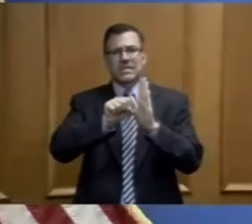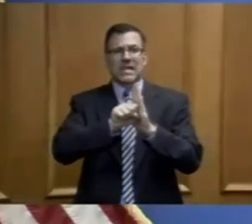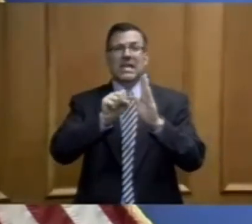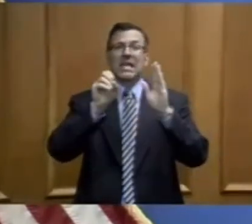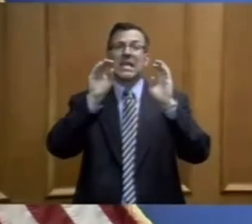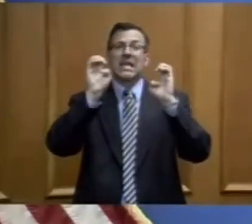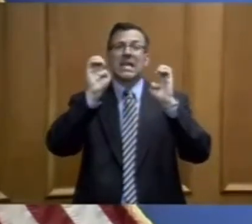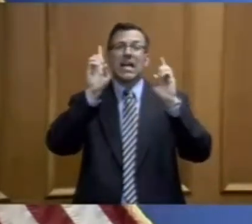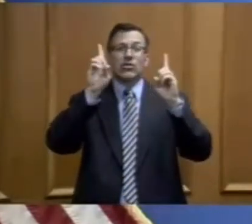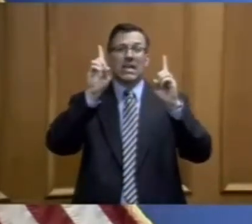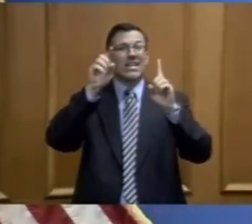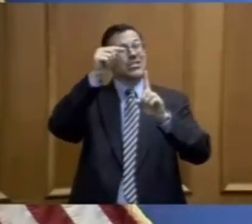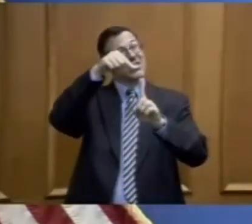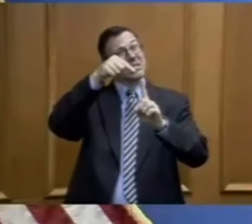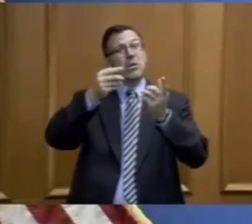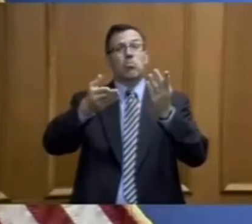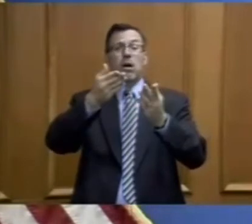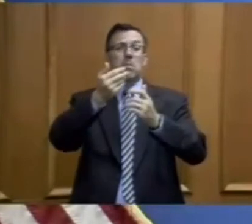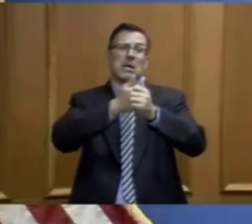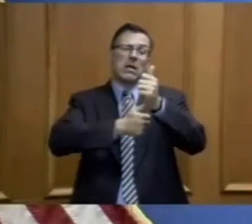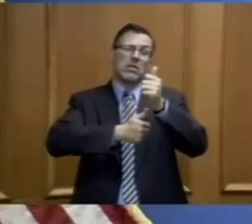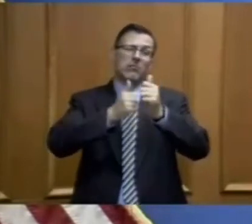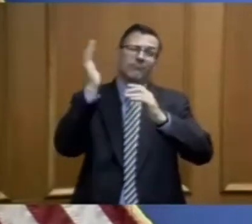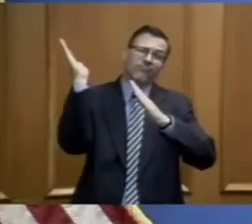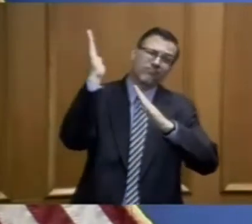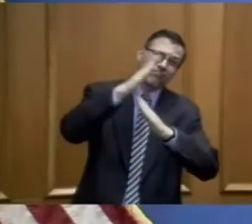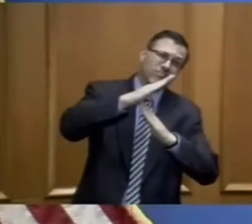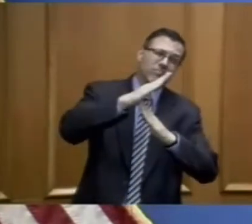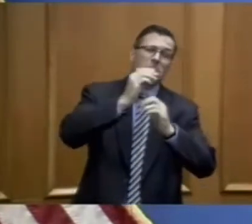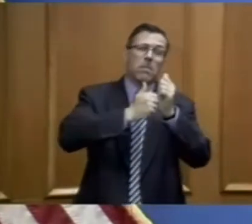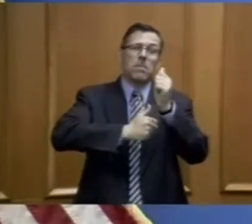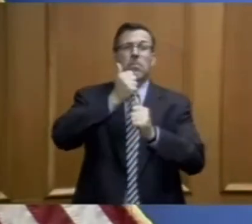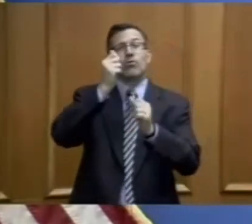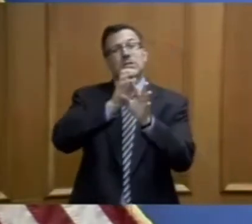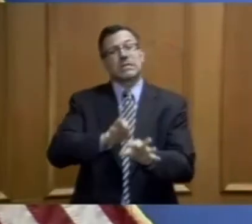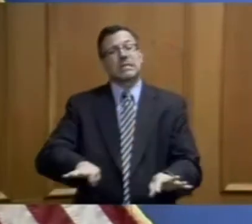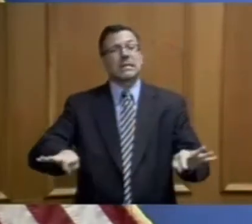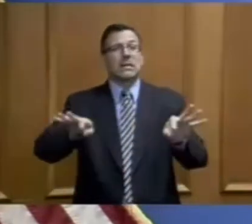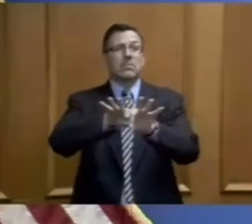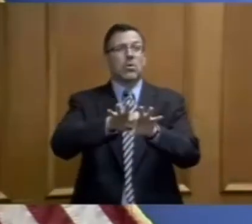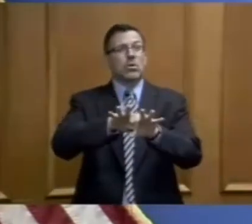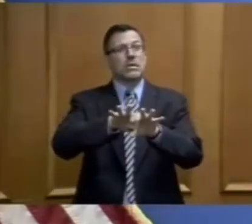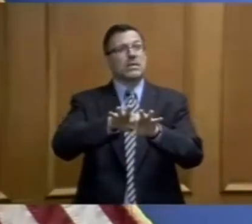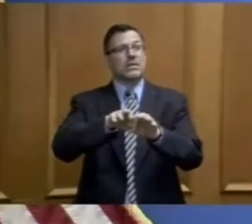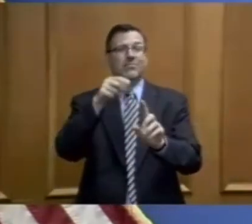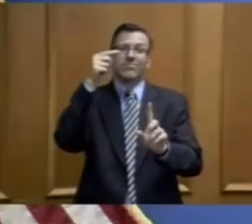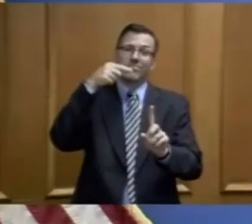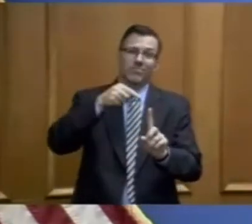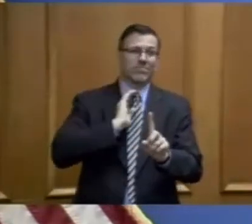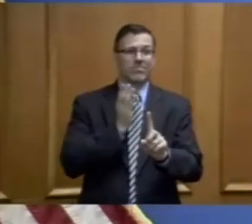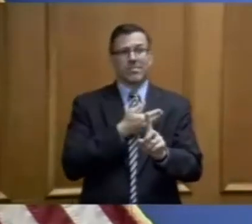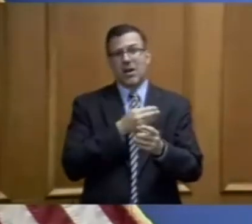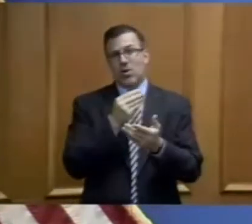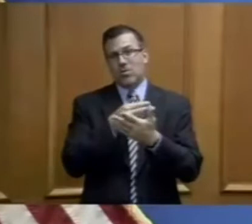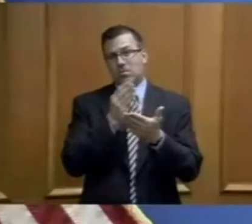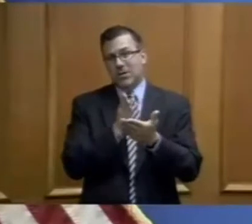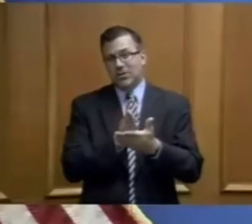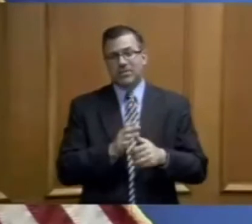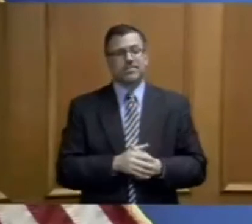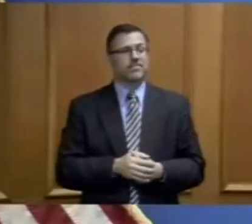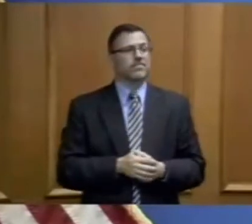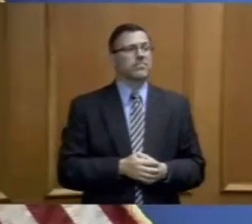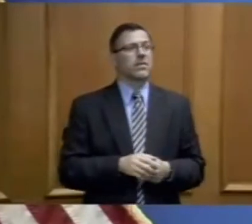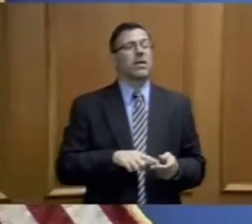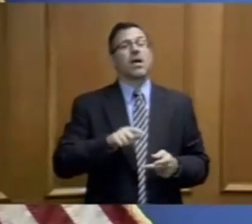it's arguably the most fundamentally important piece of our budget. Every other